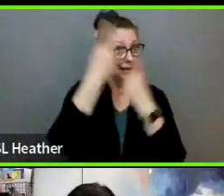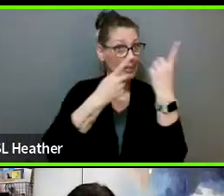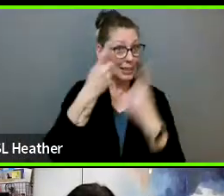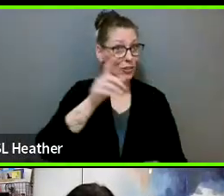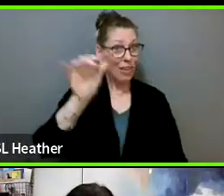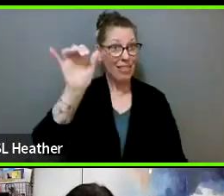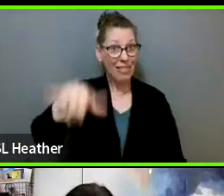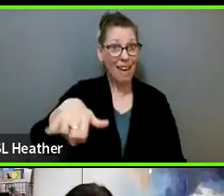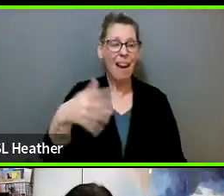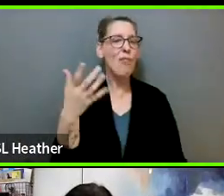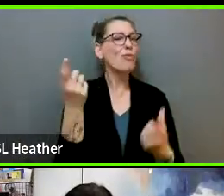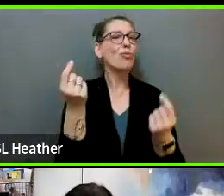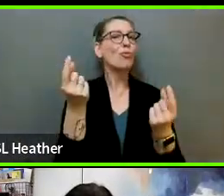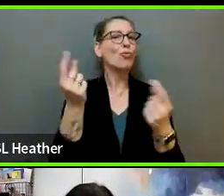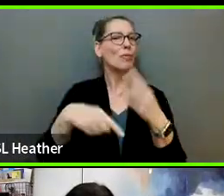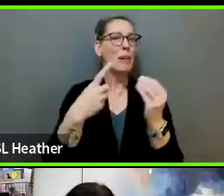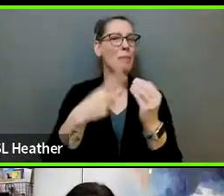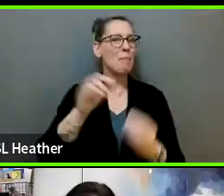what would be done about that?